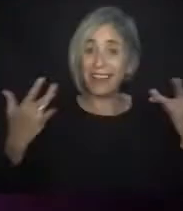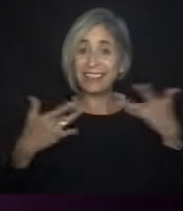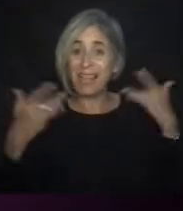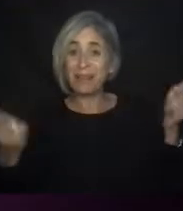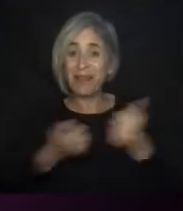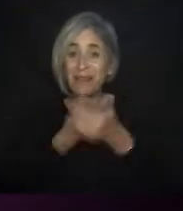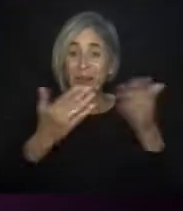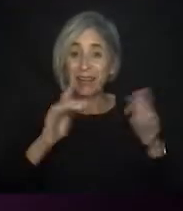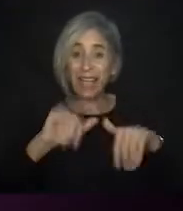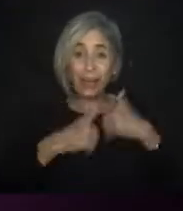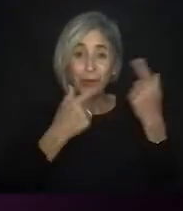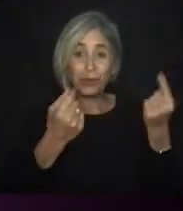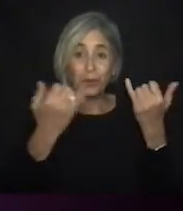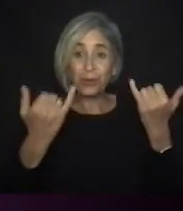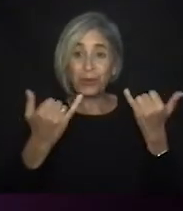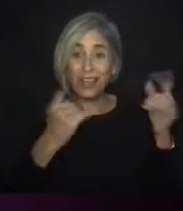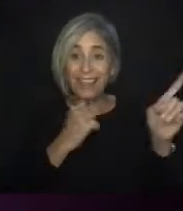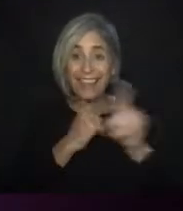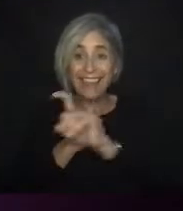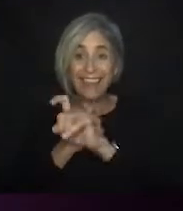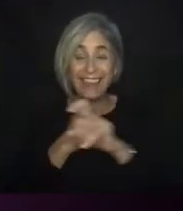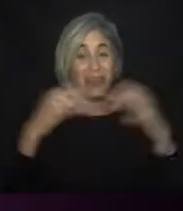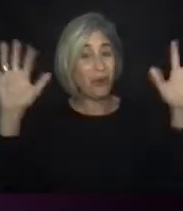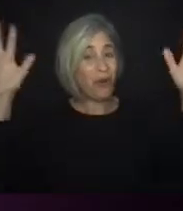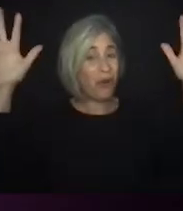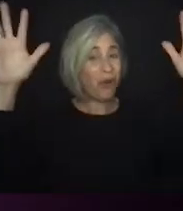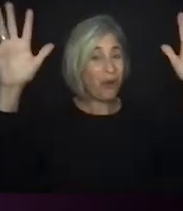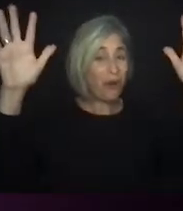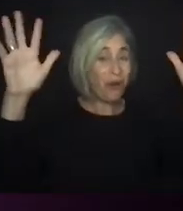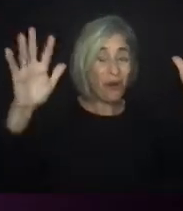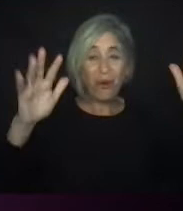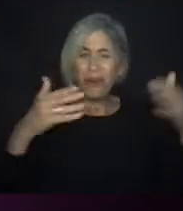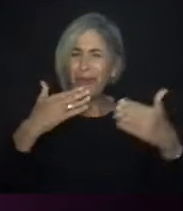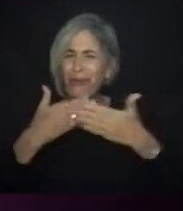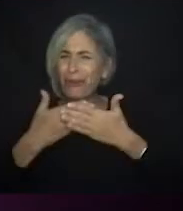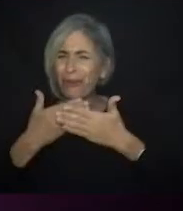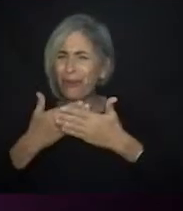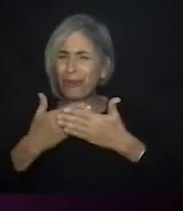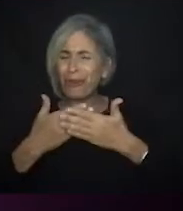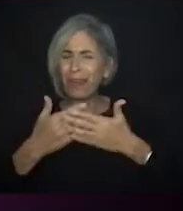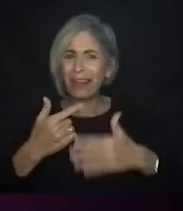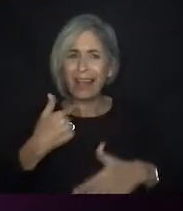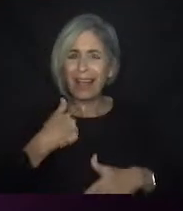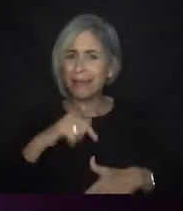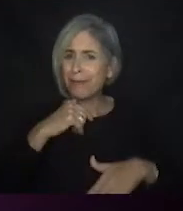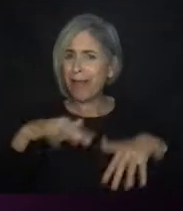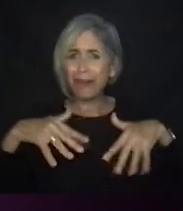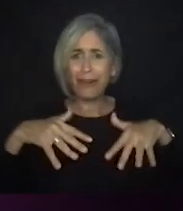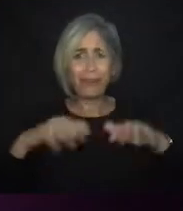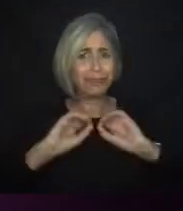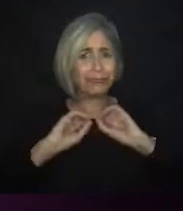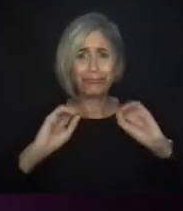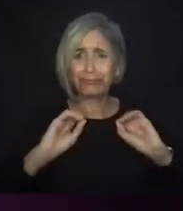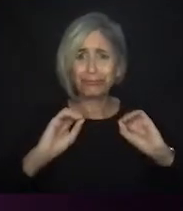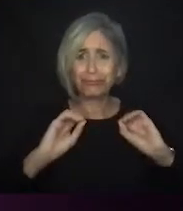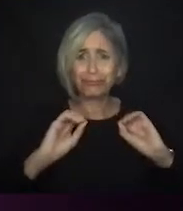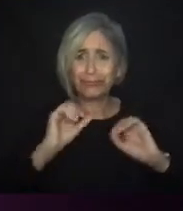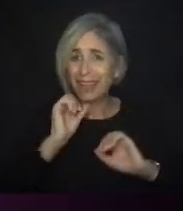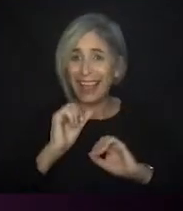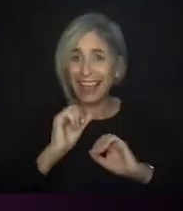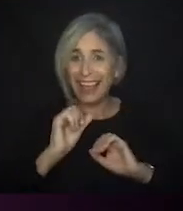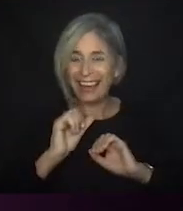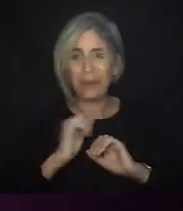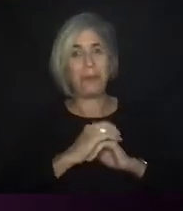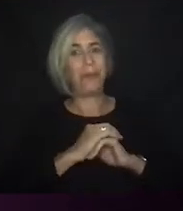What's up, everybody? How's everybody doing today? Sorry, I saw it was 2:30. Good, good. Did I get it wrong? I am not nervous at all. I cut off